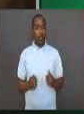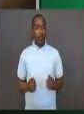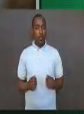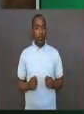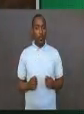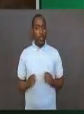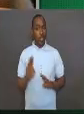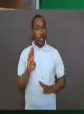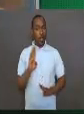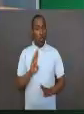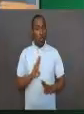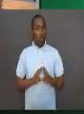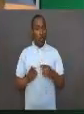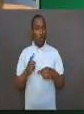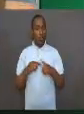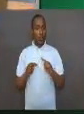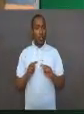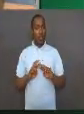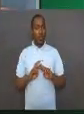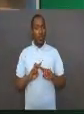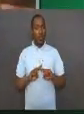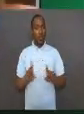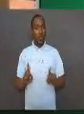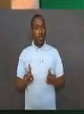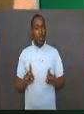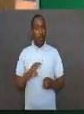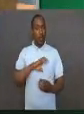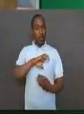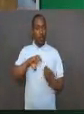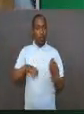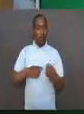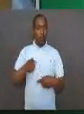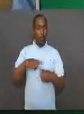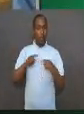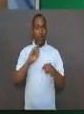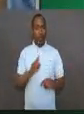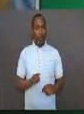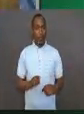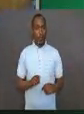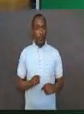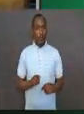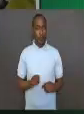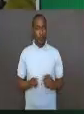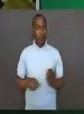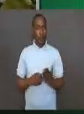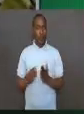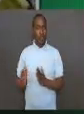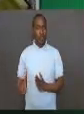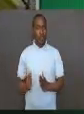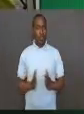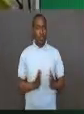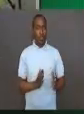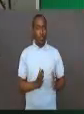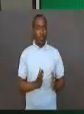Bioremediation can be much less expensive and energy intensive than other environmental cleanup methods. This can be done by employing